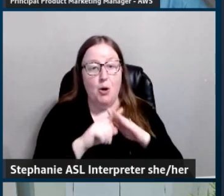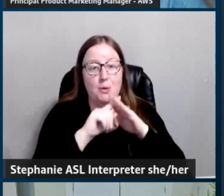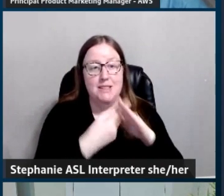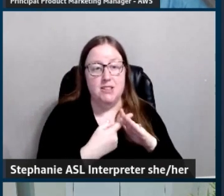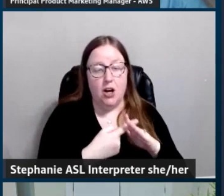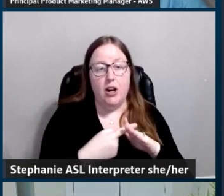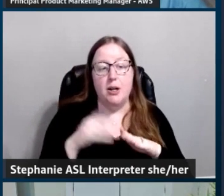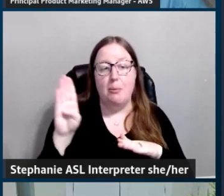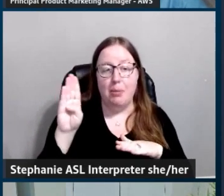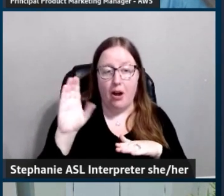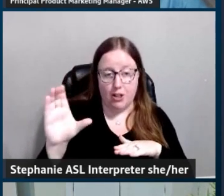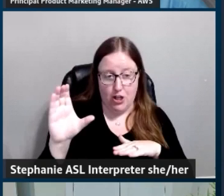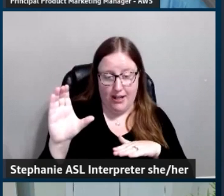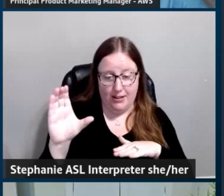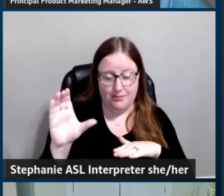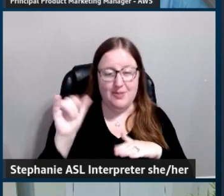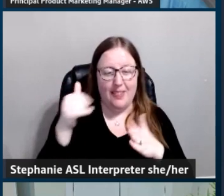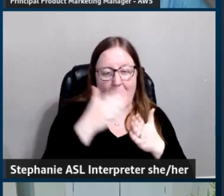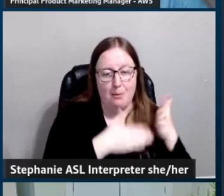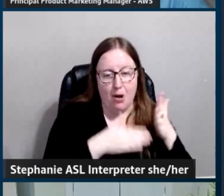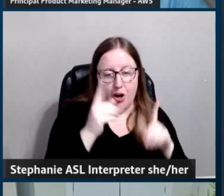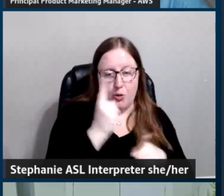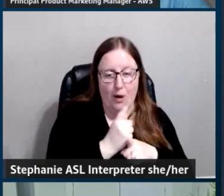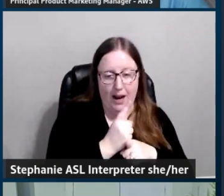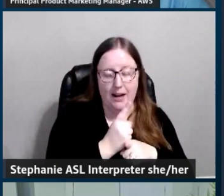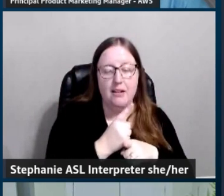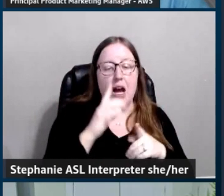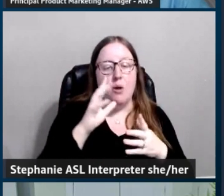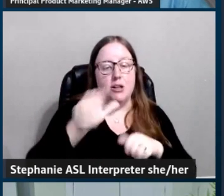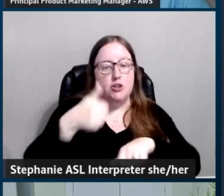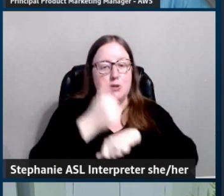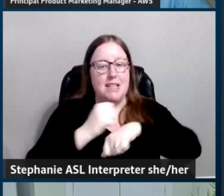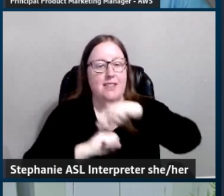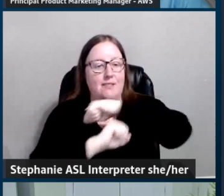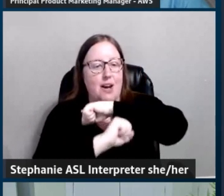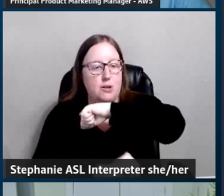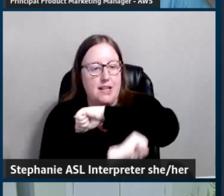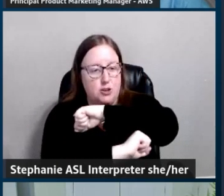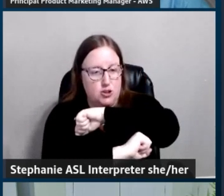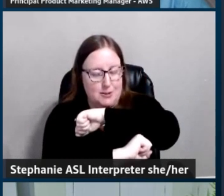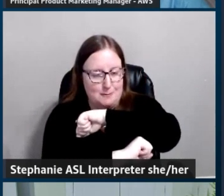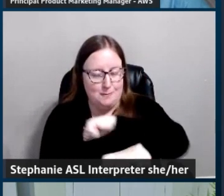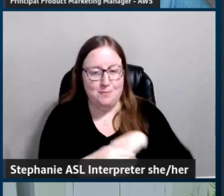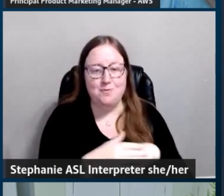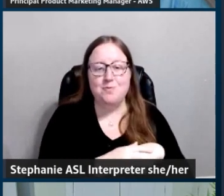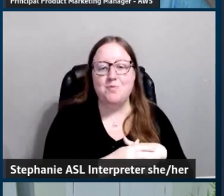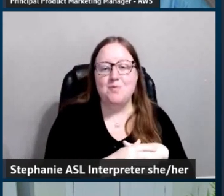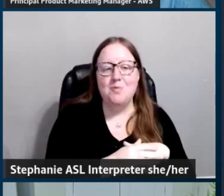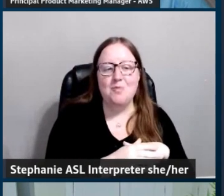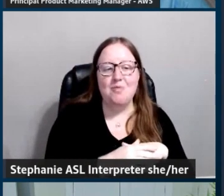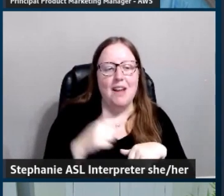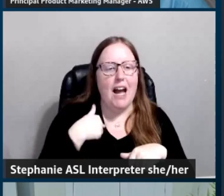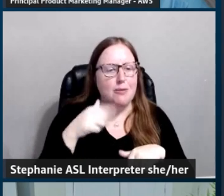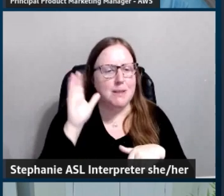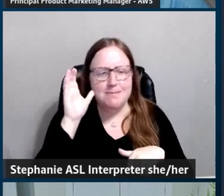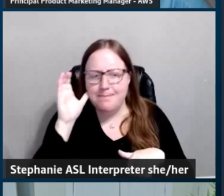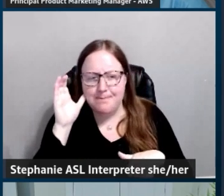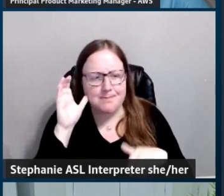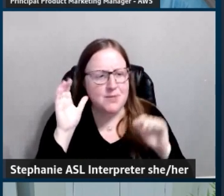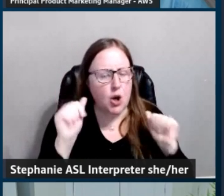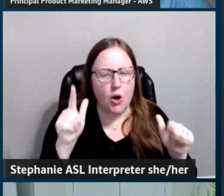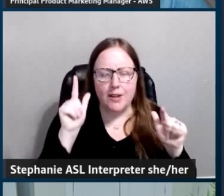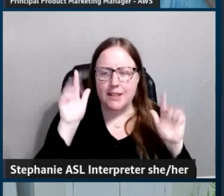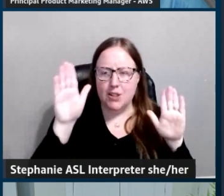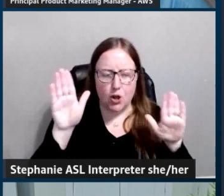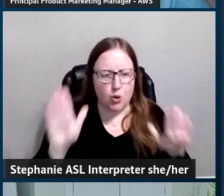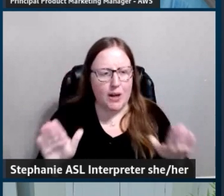blockchain aspect of it, right, I just want to set the foundation. And, I've been sitting and listening to all of these great sessions